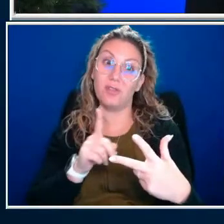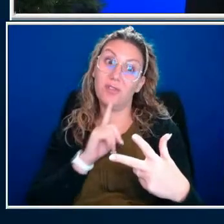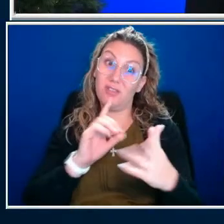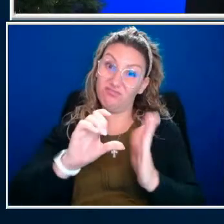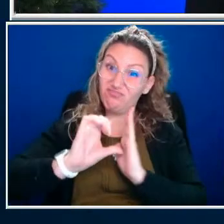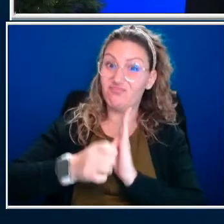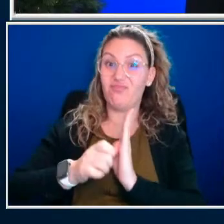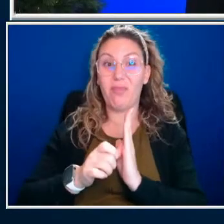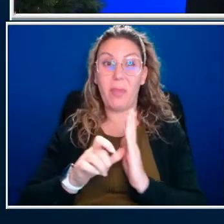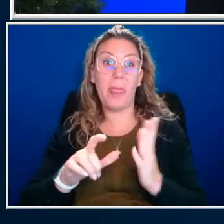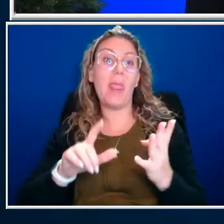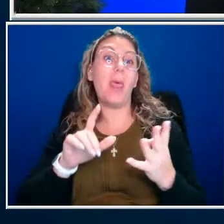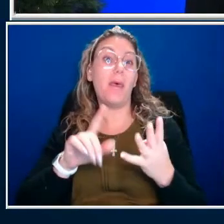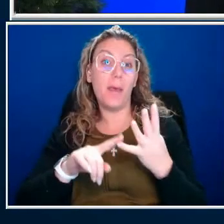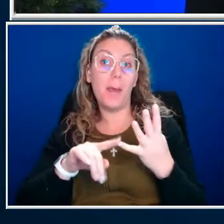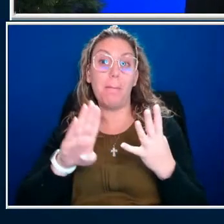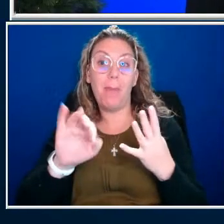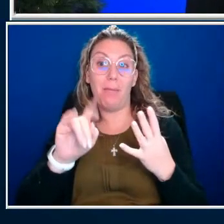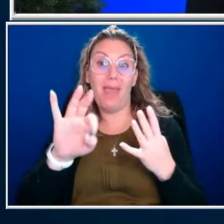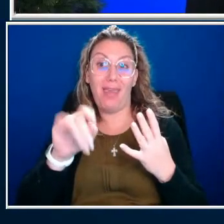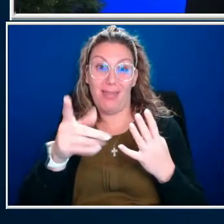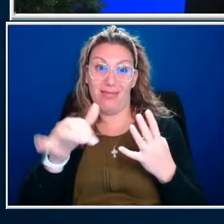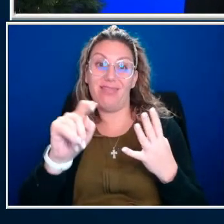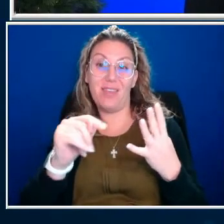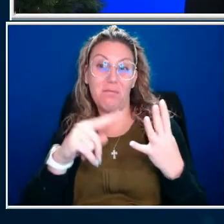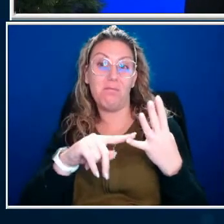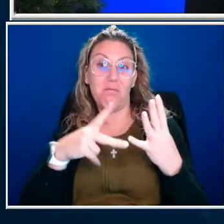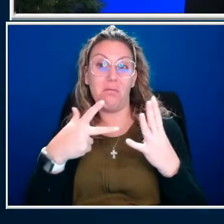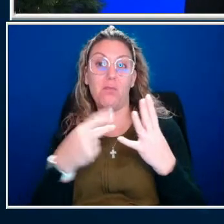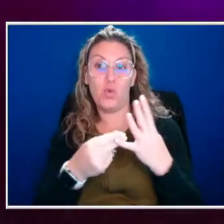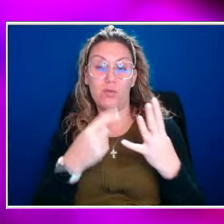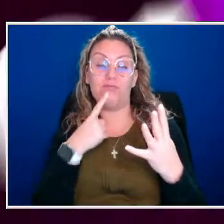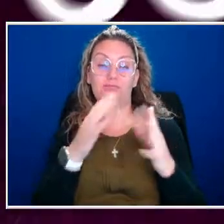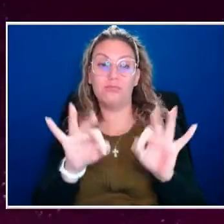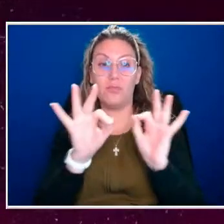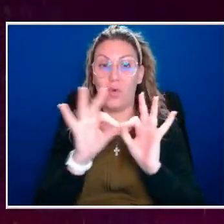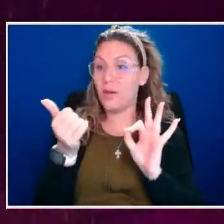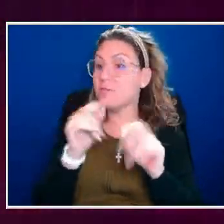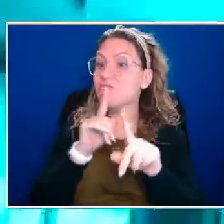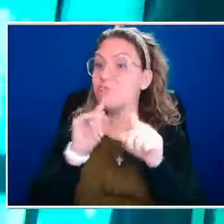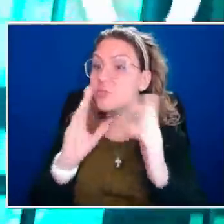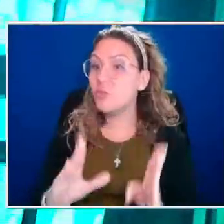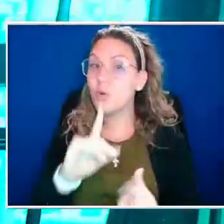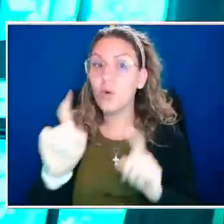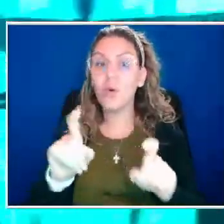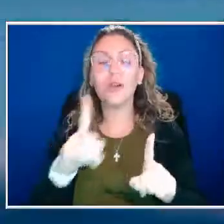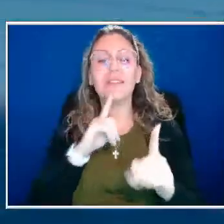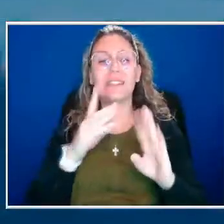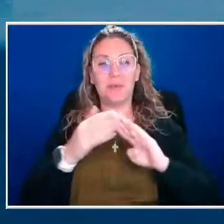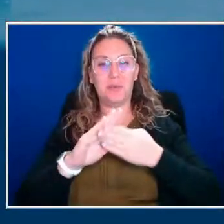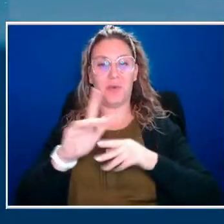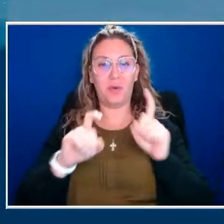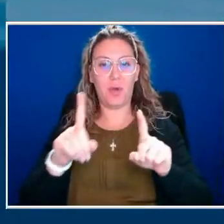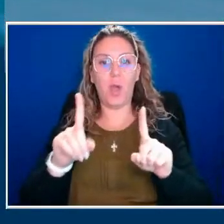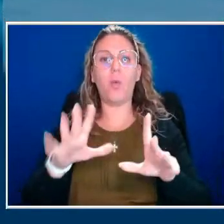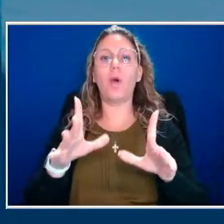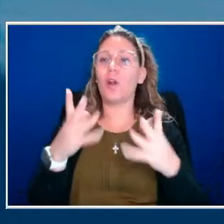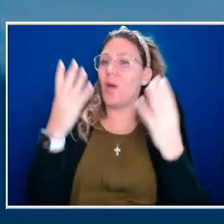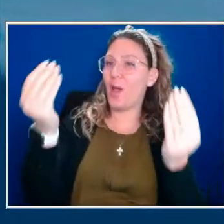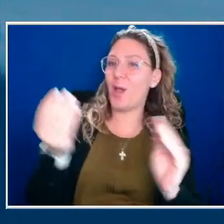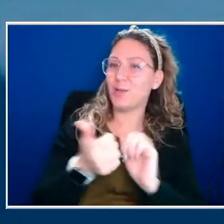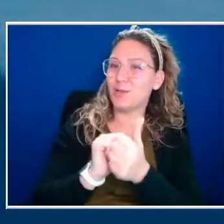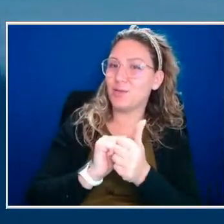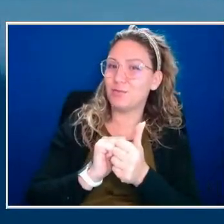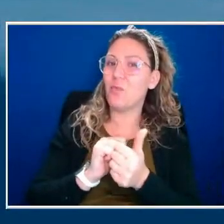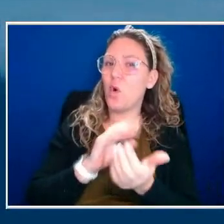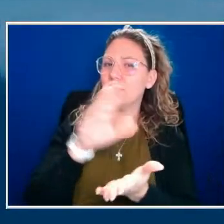check and see if there are any reporter questions today. Well, let's get straight to our community. And I do want to go back out to the Sports Performance Center here in just a